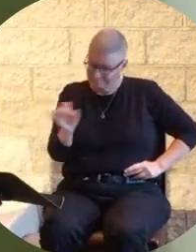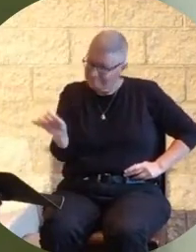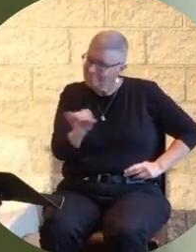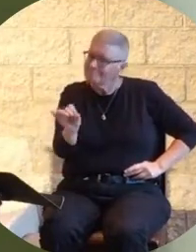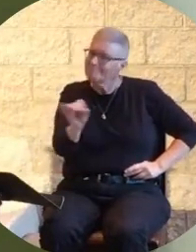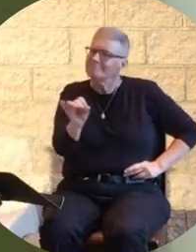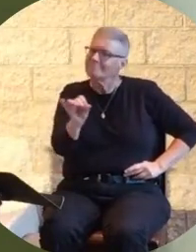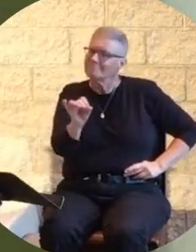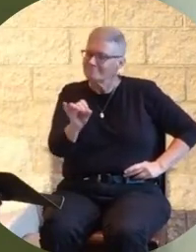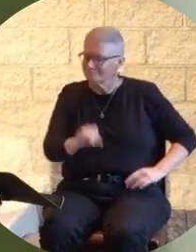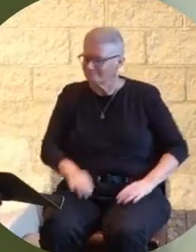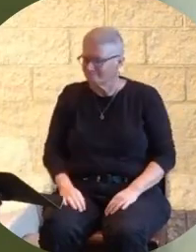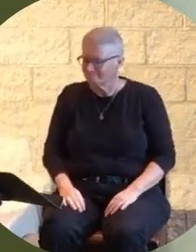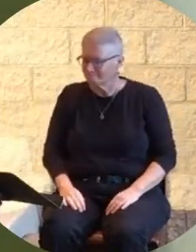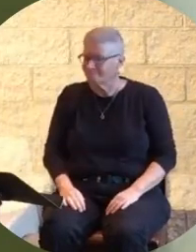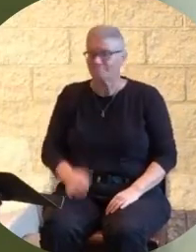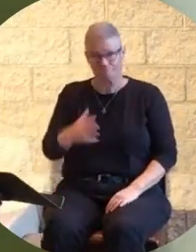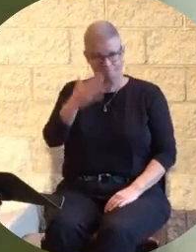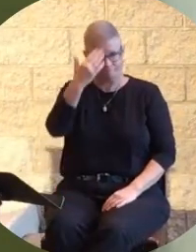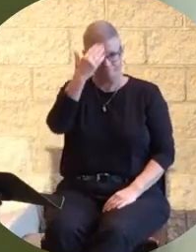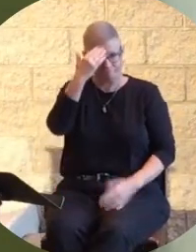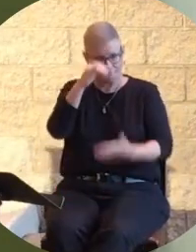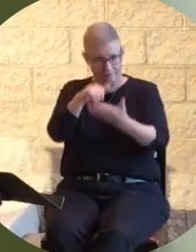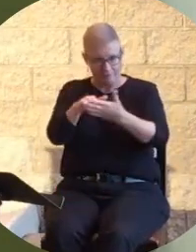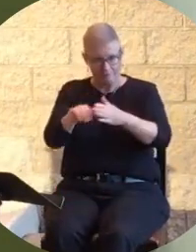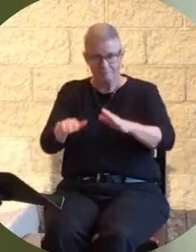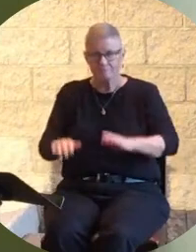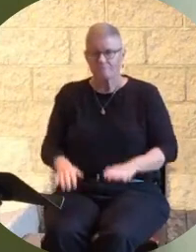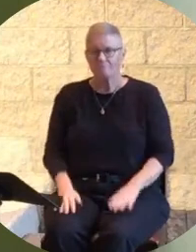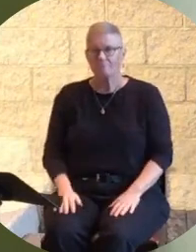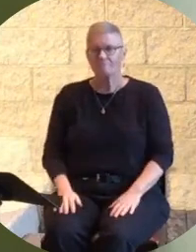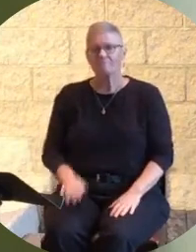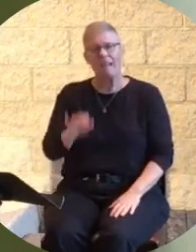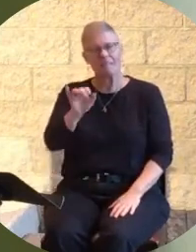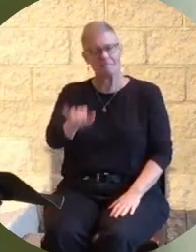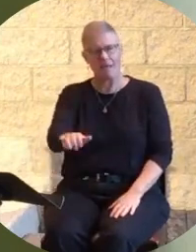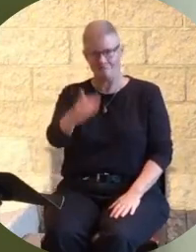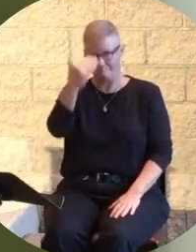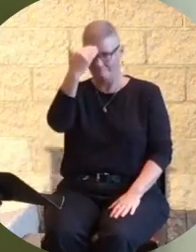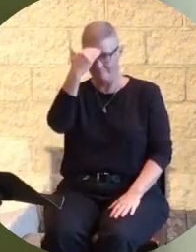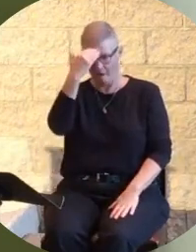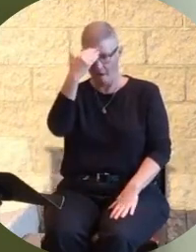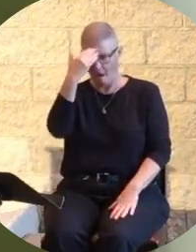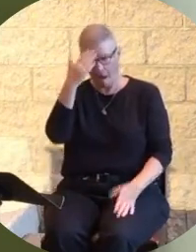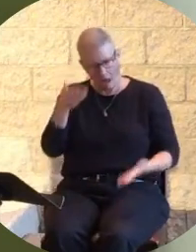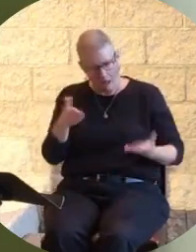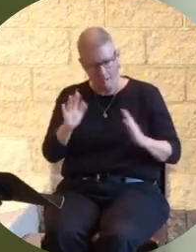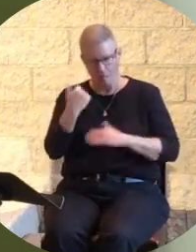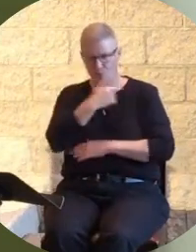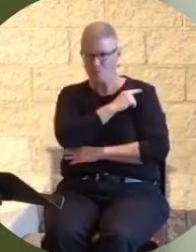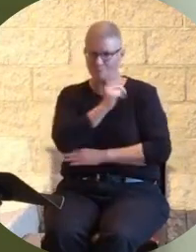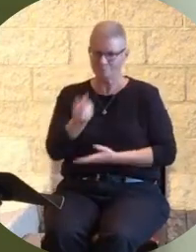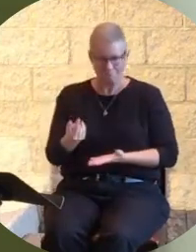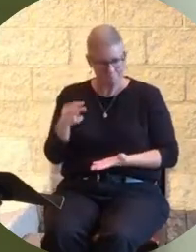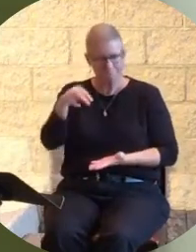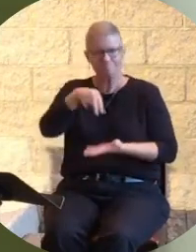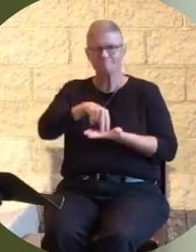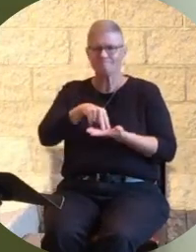It is that knowing that allows us to stand, to take the steps